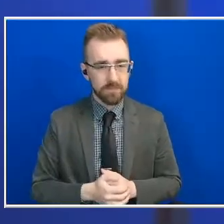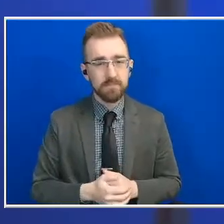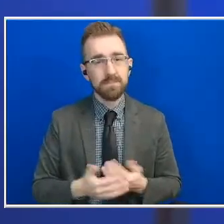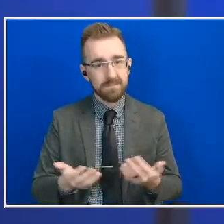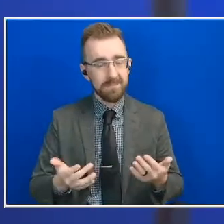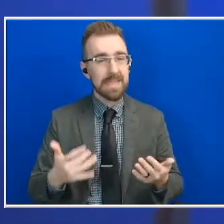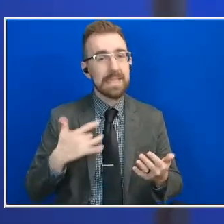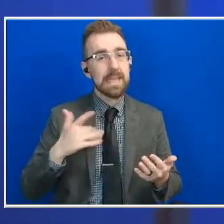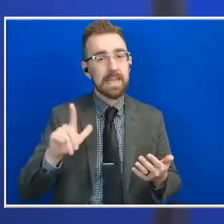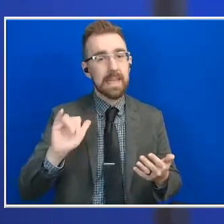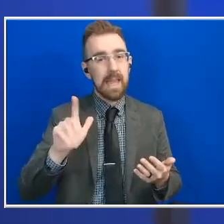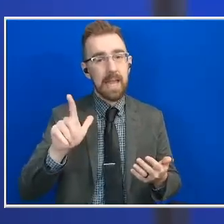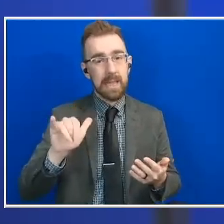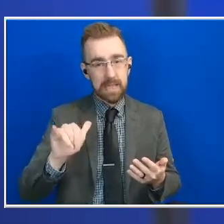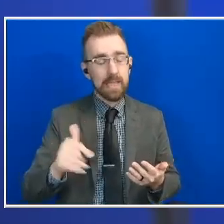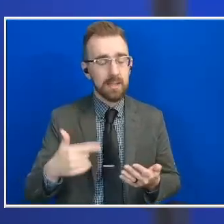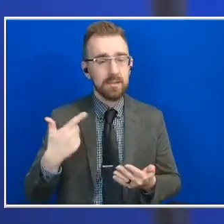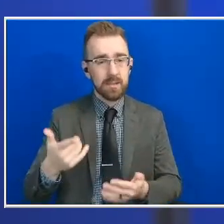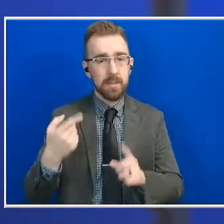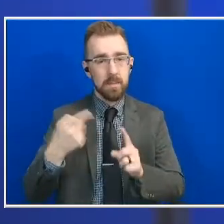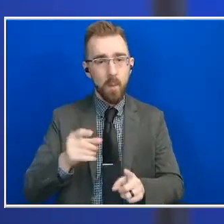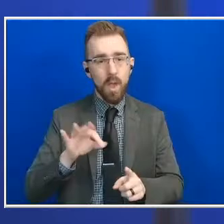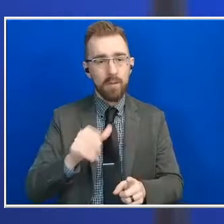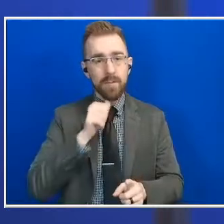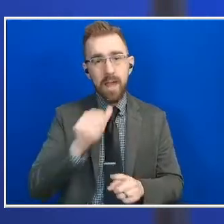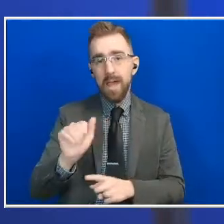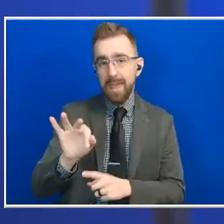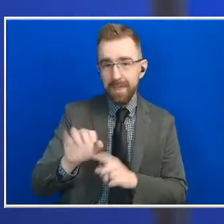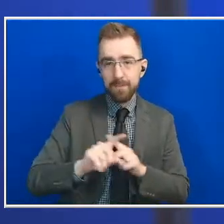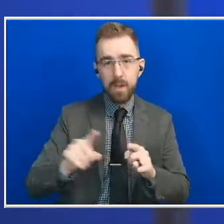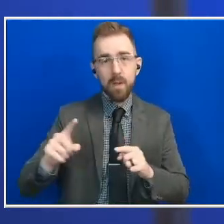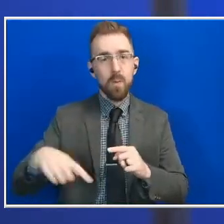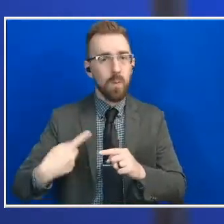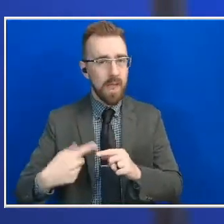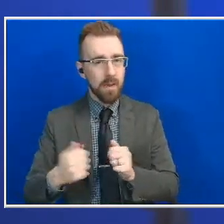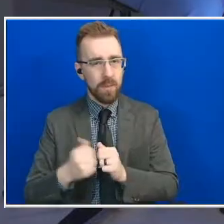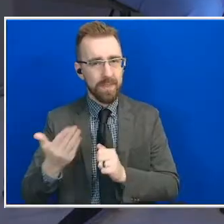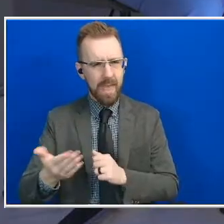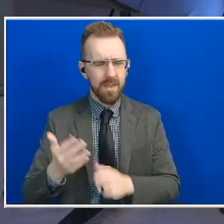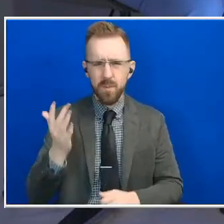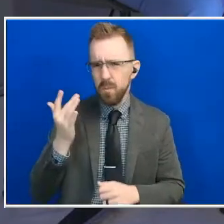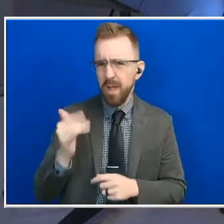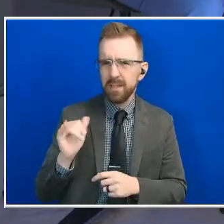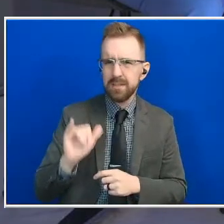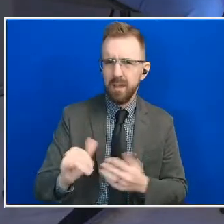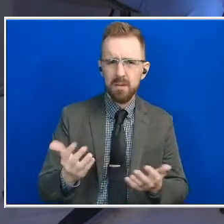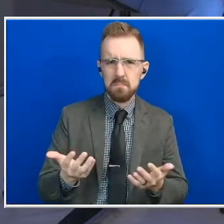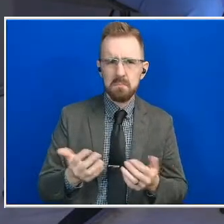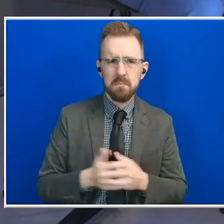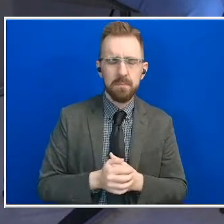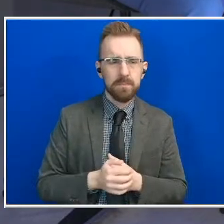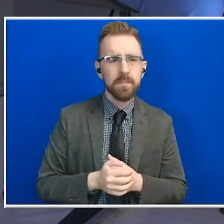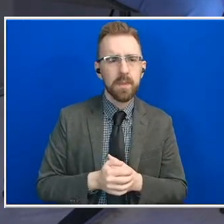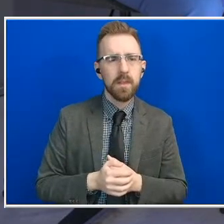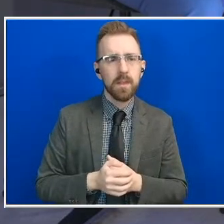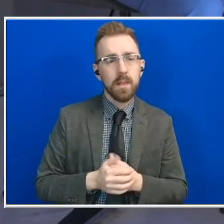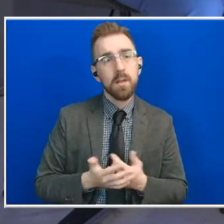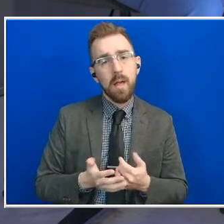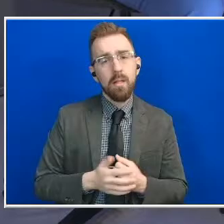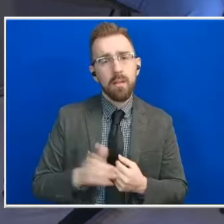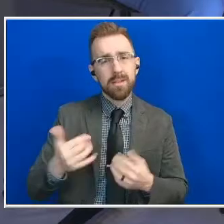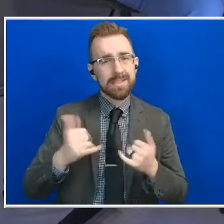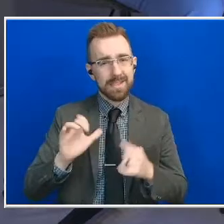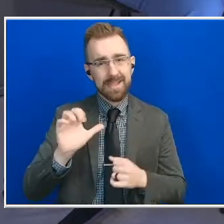we're at the point of not if, but when, sort of with Kyle. Why is that? Why do you... Well, there's still cancer in